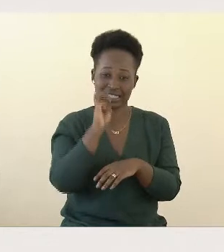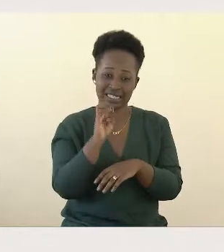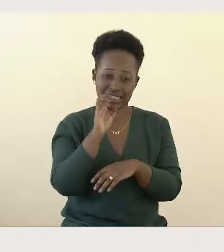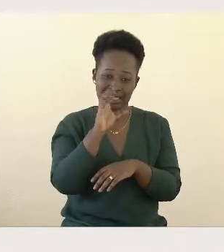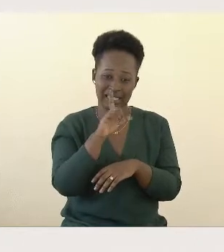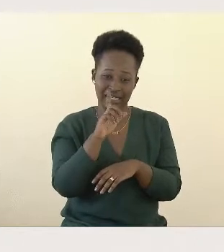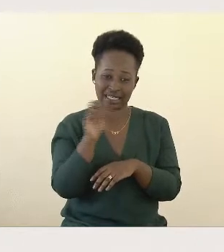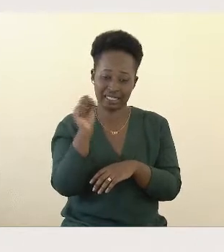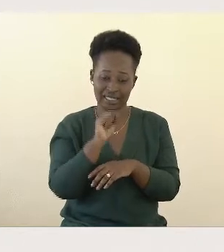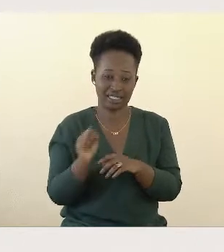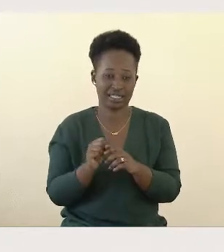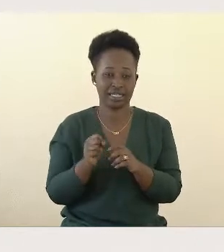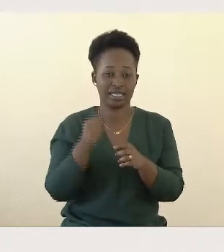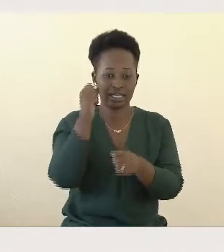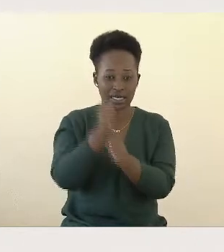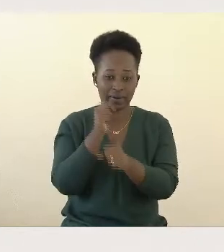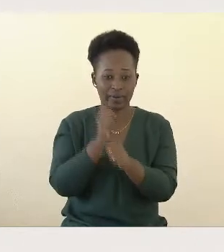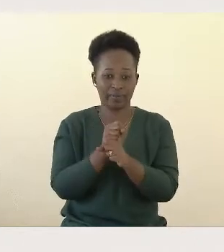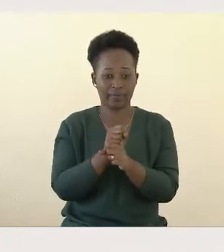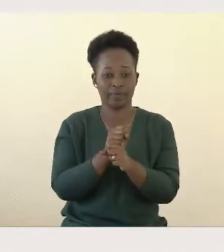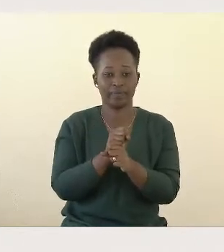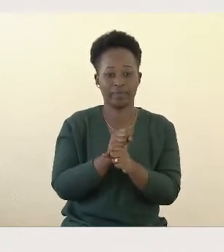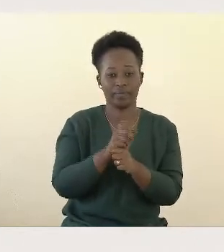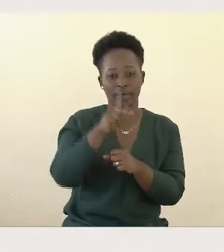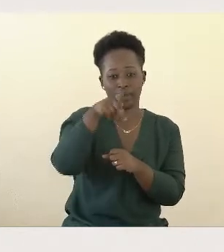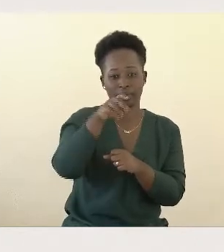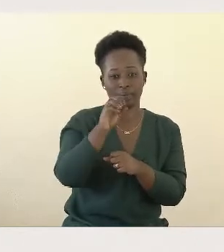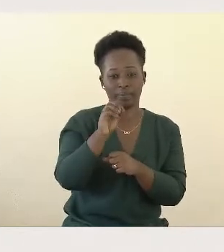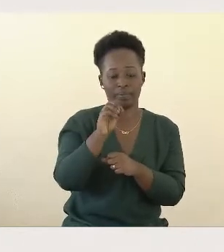as manufacture precursors molecules that are converted to